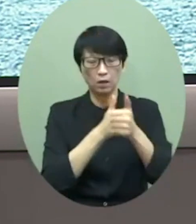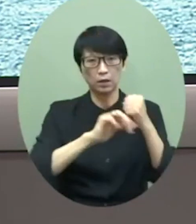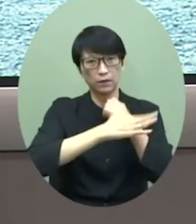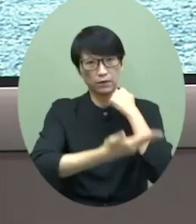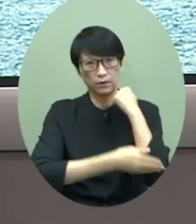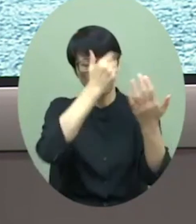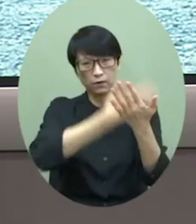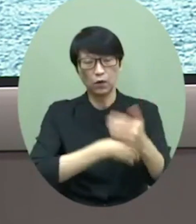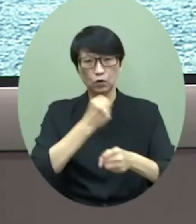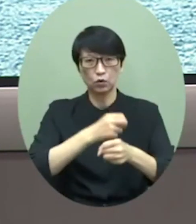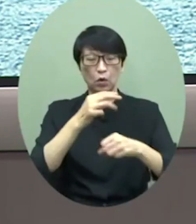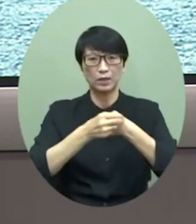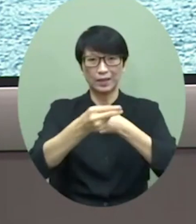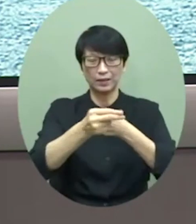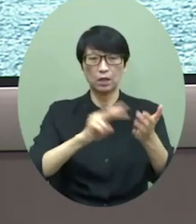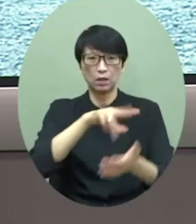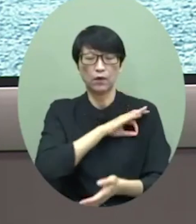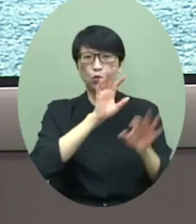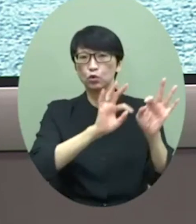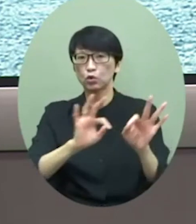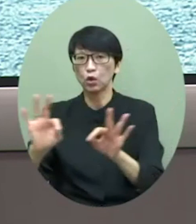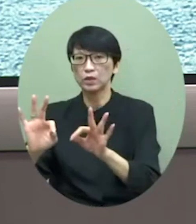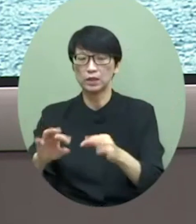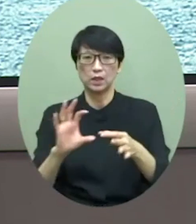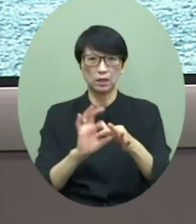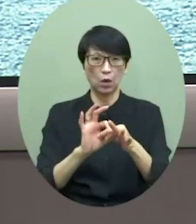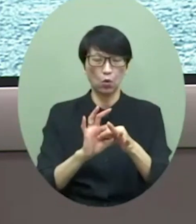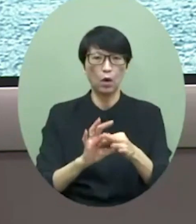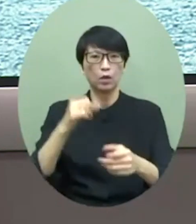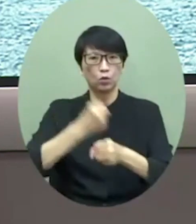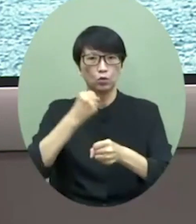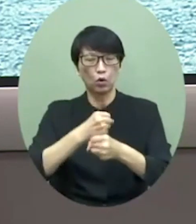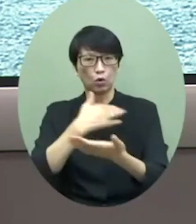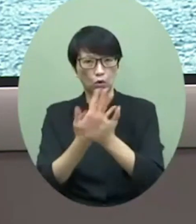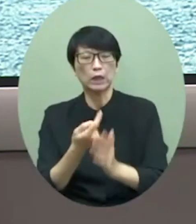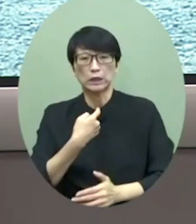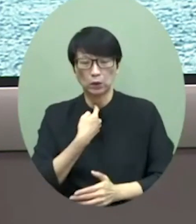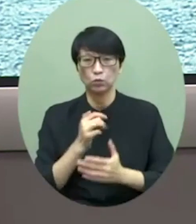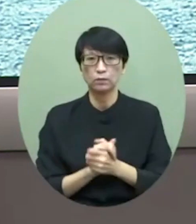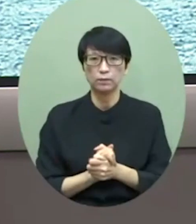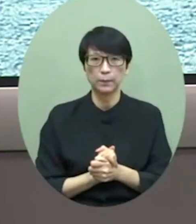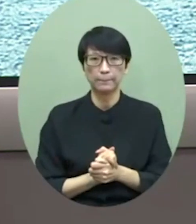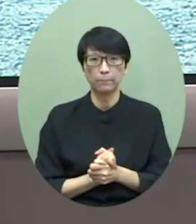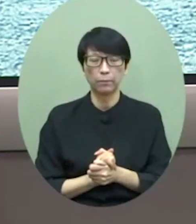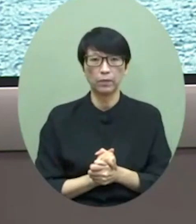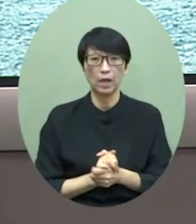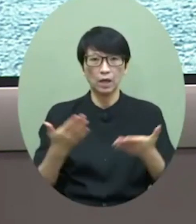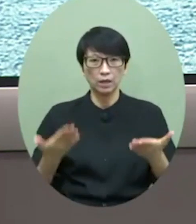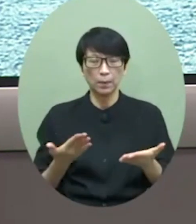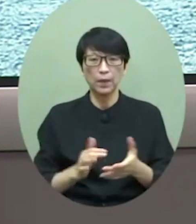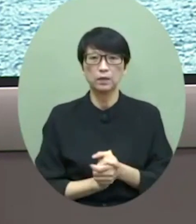State Council have also urged the Hong Kong SAR government to deal with